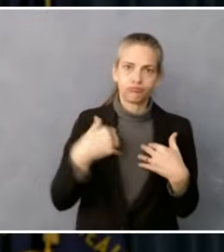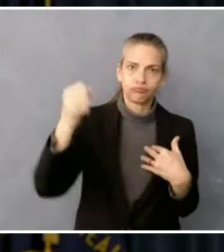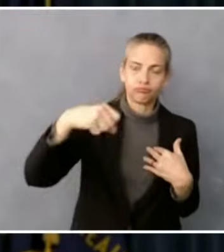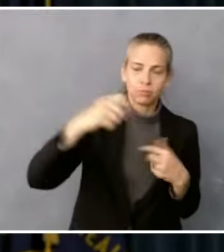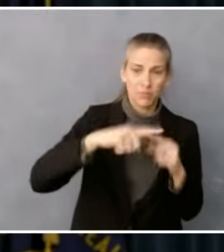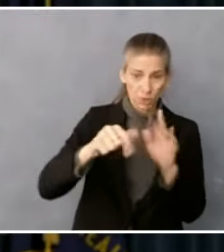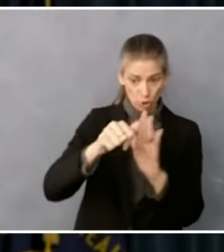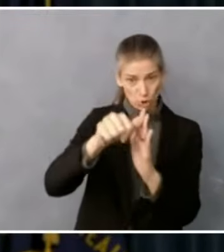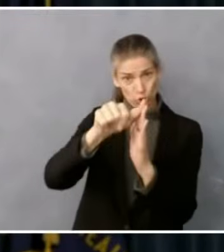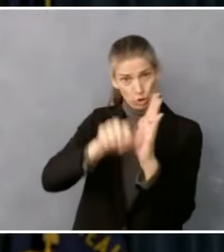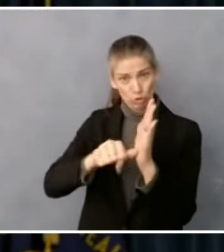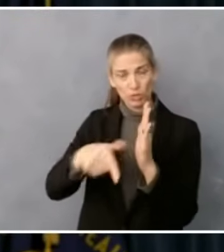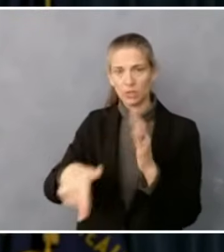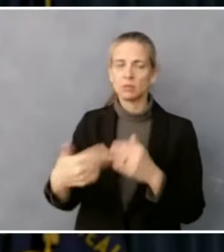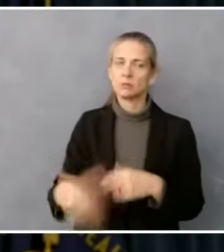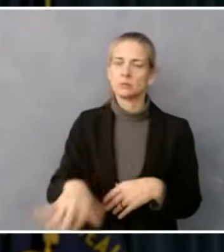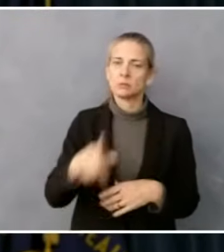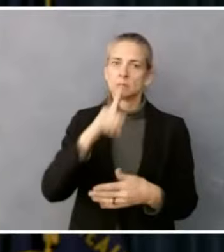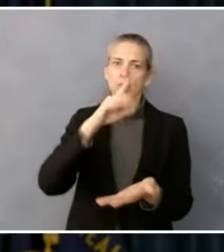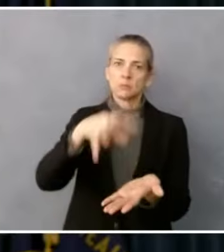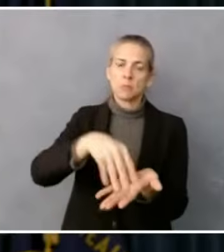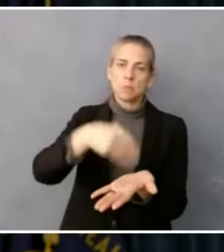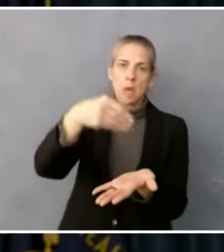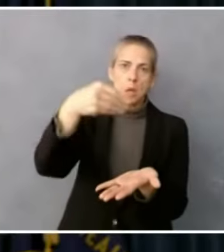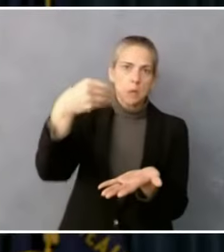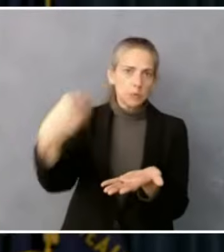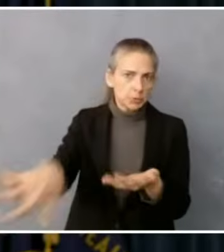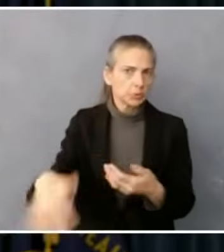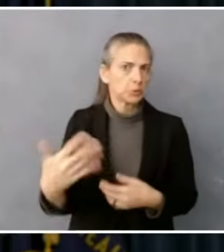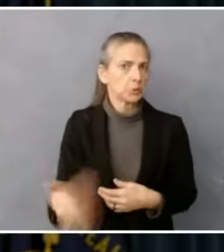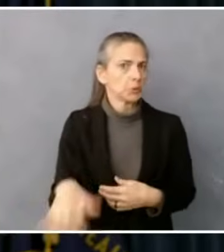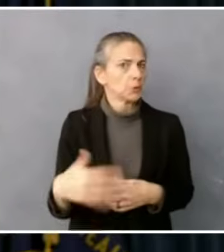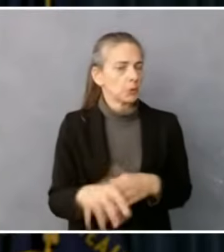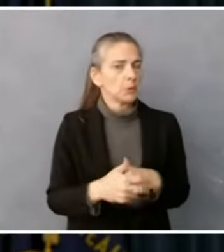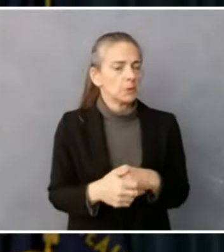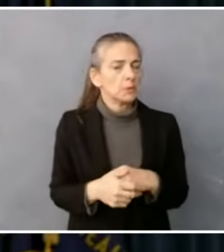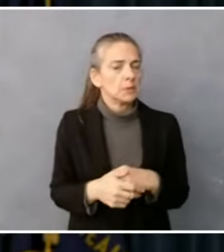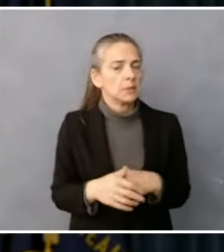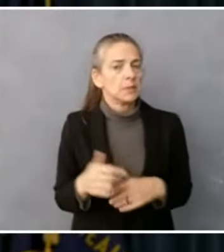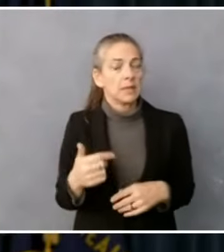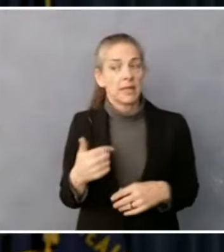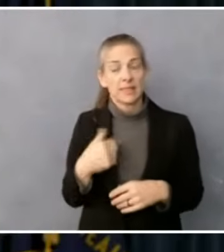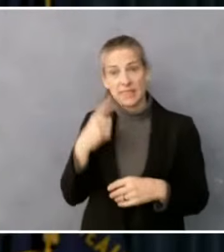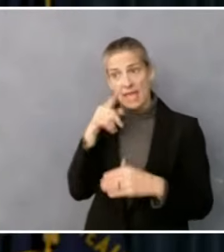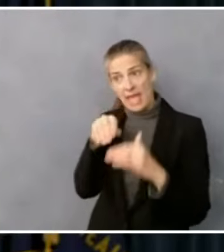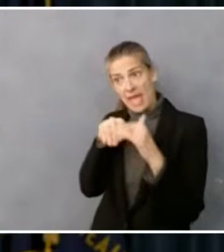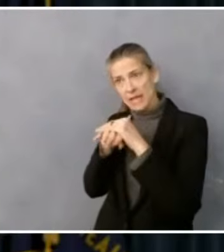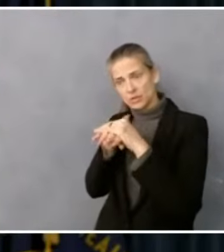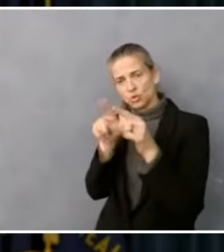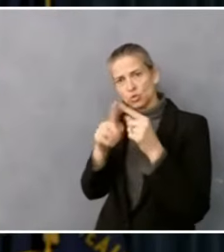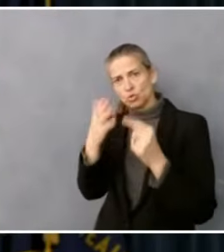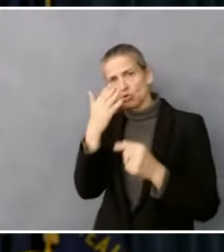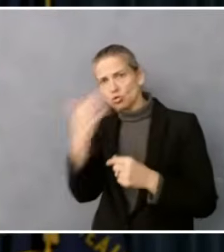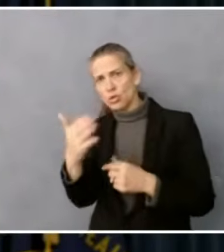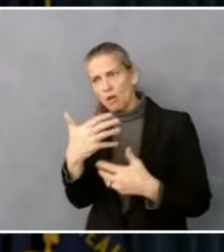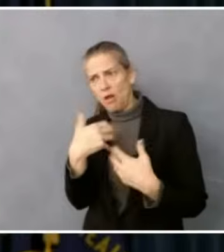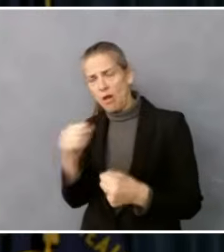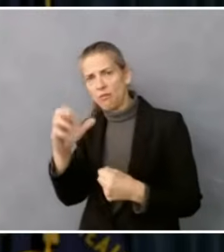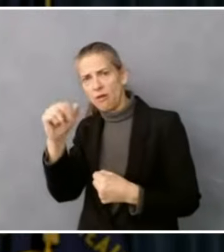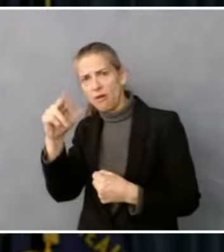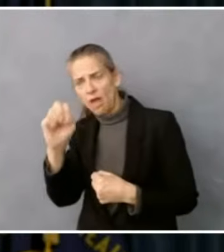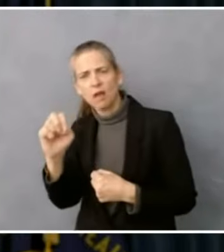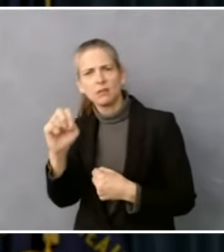be crushingly expensive. I believe access to high-quality health care is a basic human right. I also believe